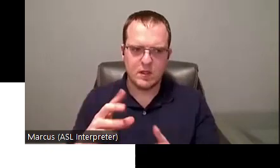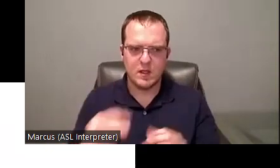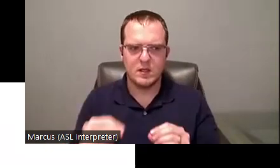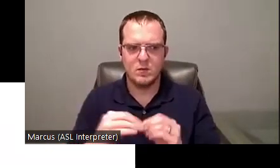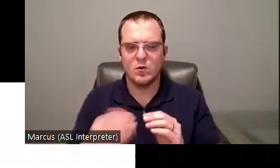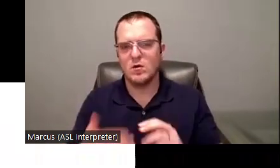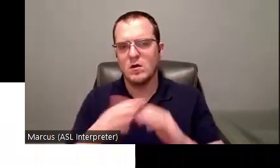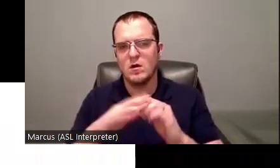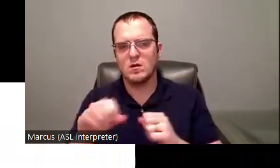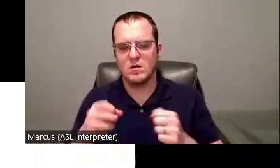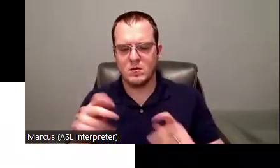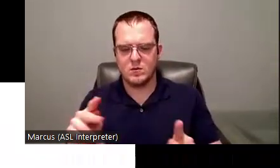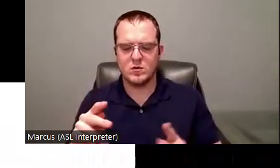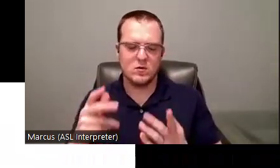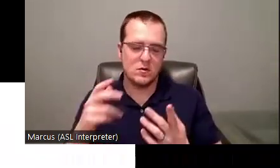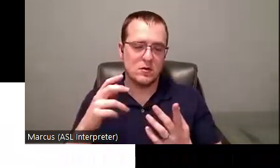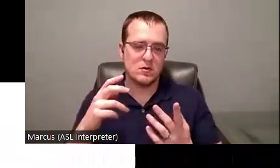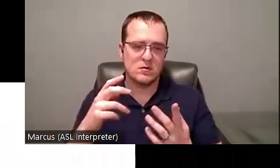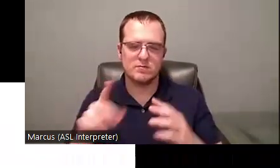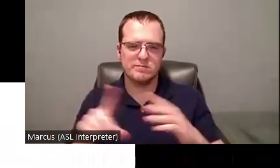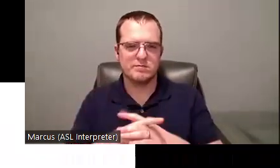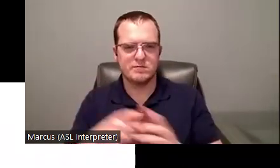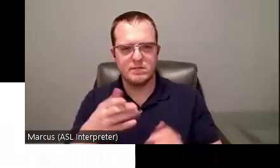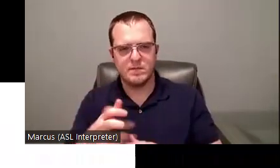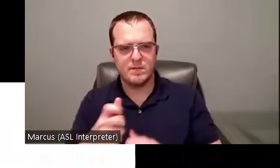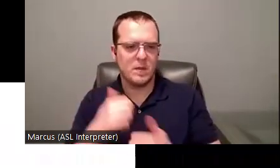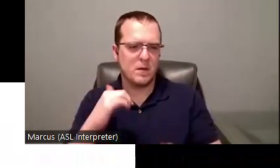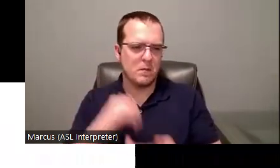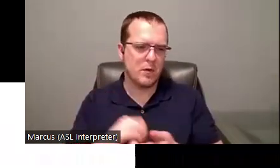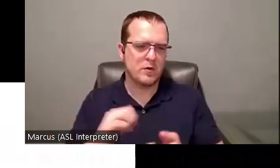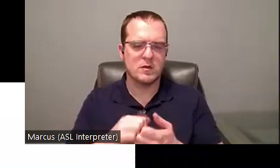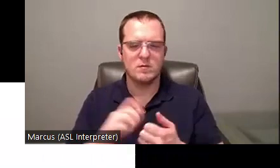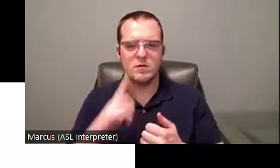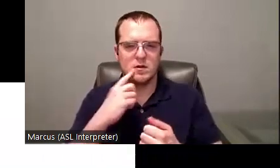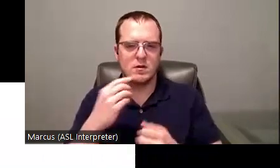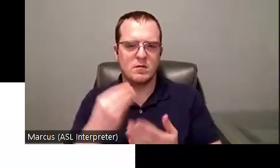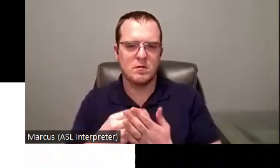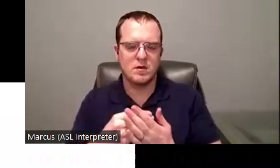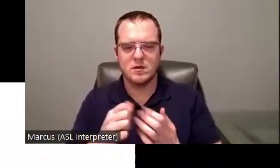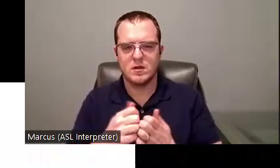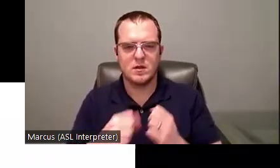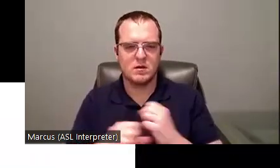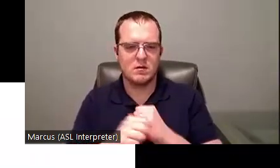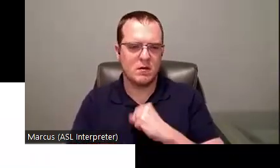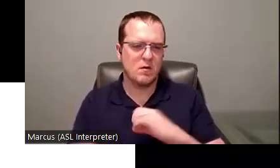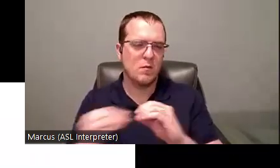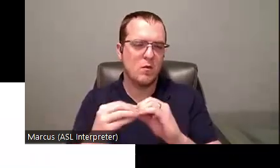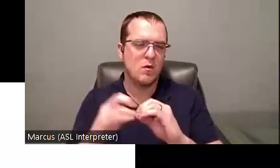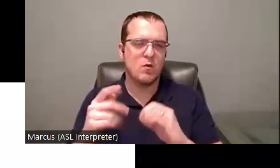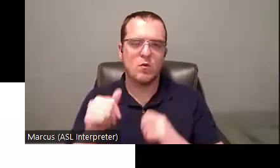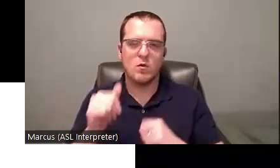the opportunity that can exist either through partnership to help us leverage our funds to go further, or for the private market to pick